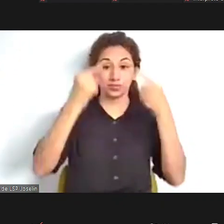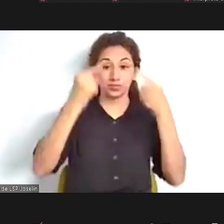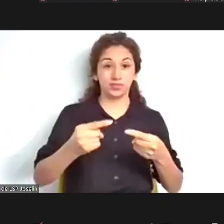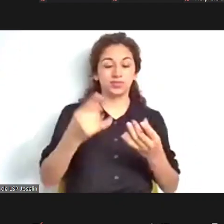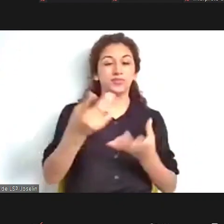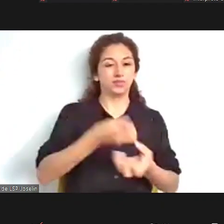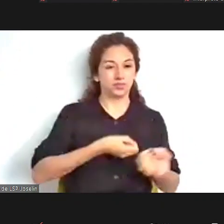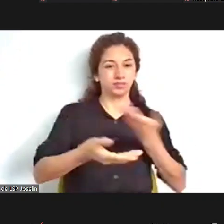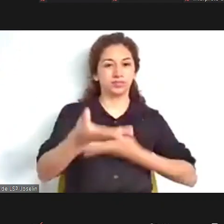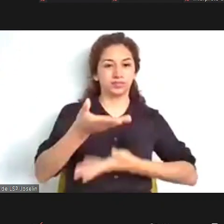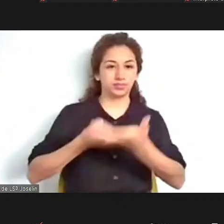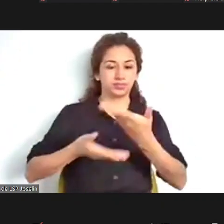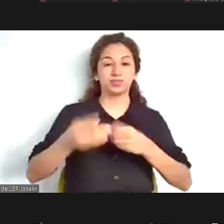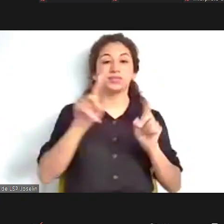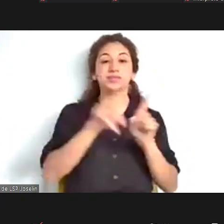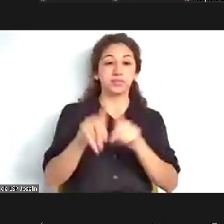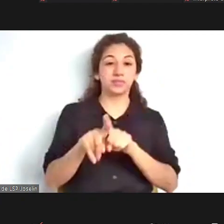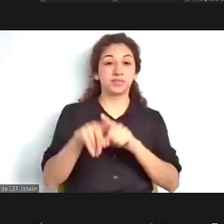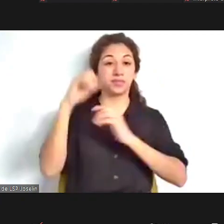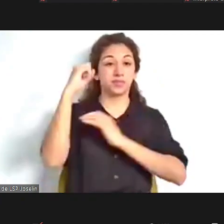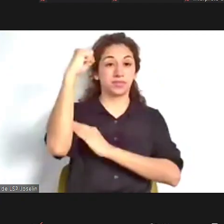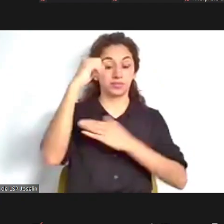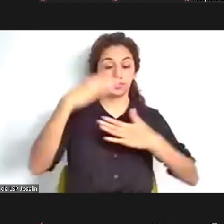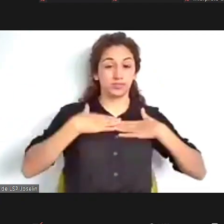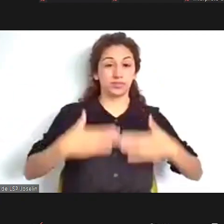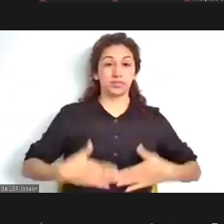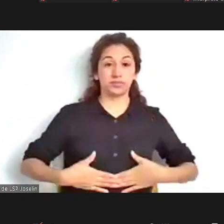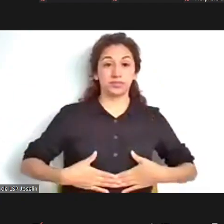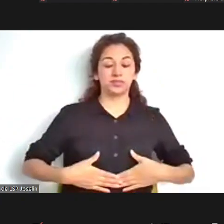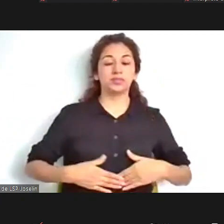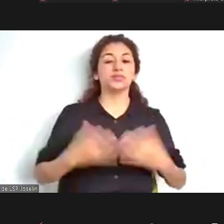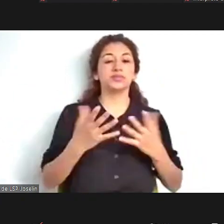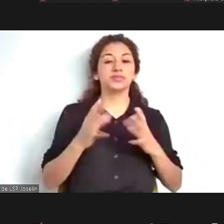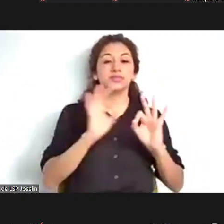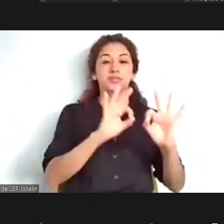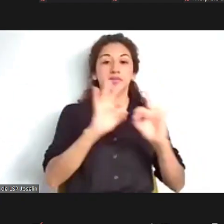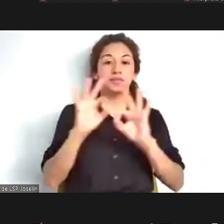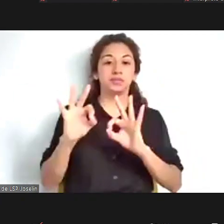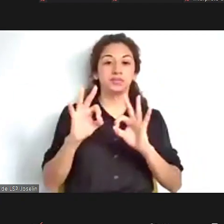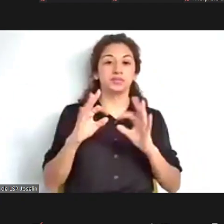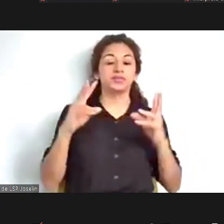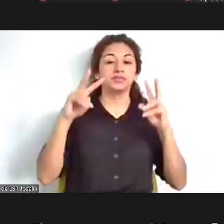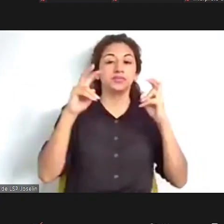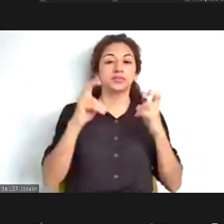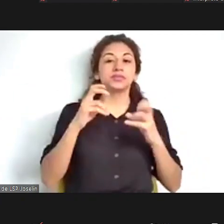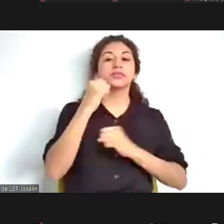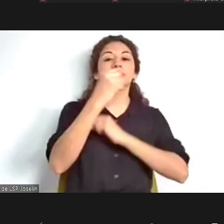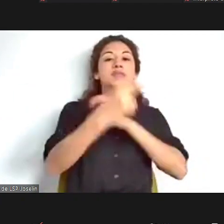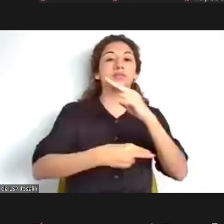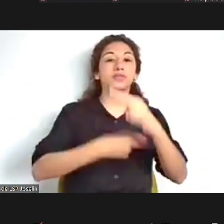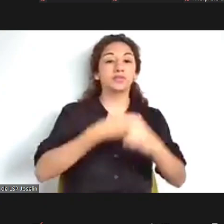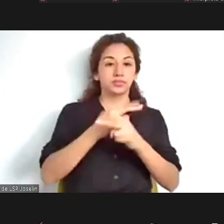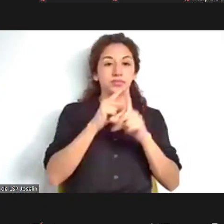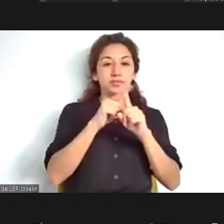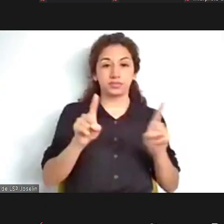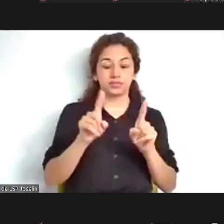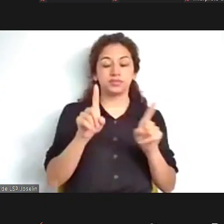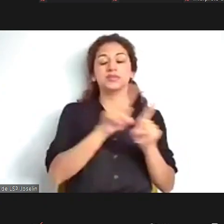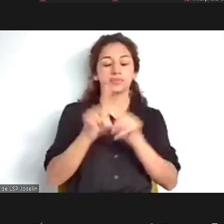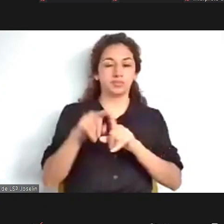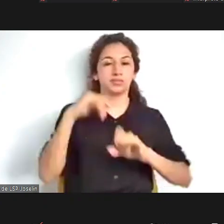the international commitments in the sustainable development and human rights in the same policy that reinforces the coherence of